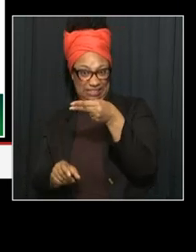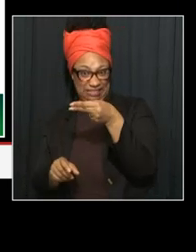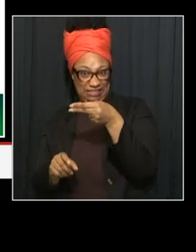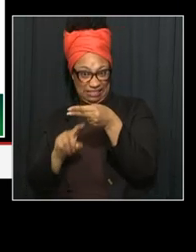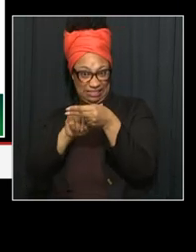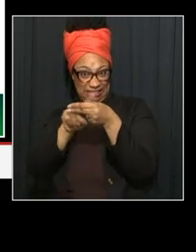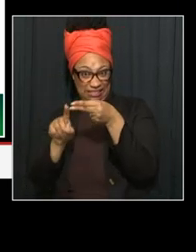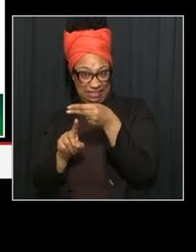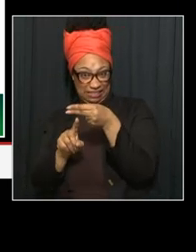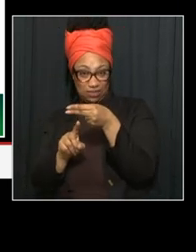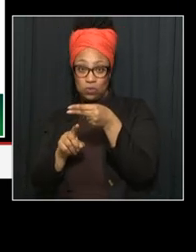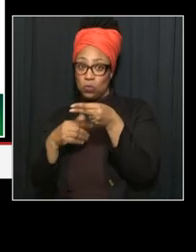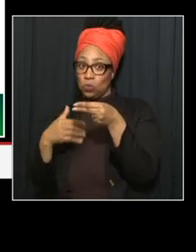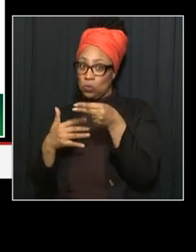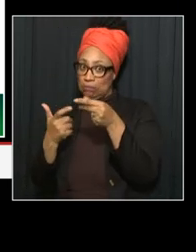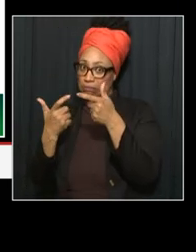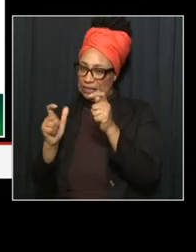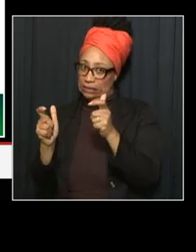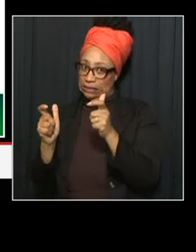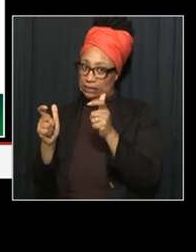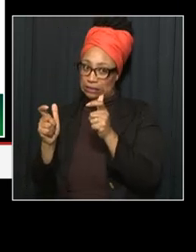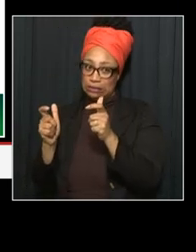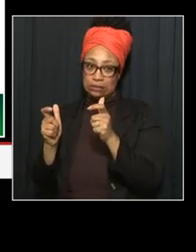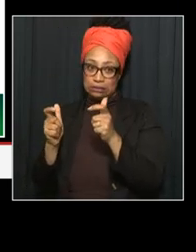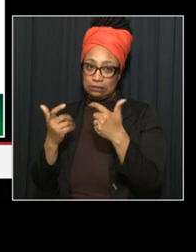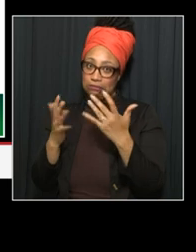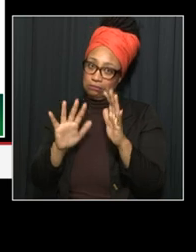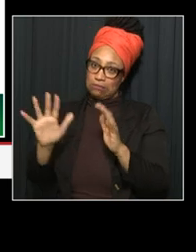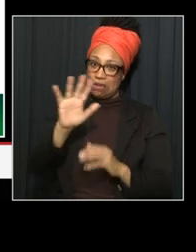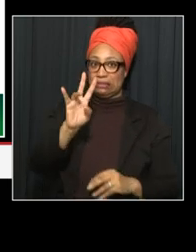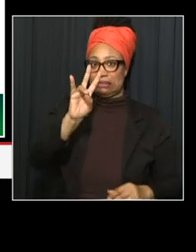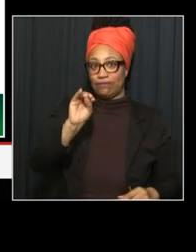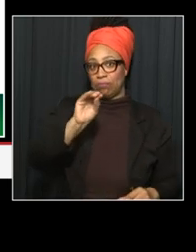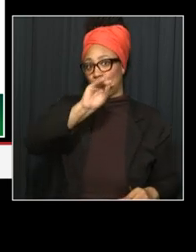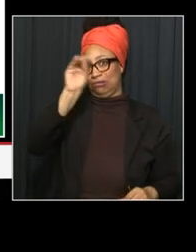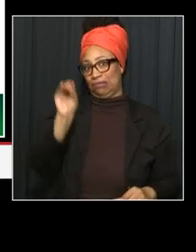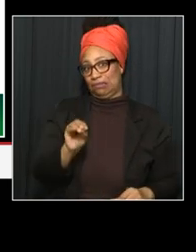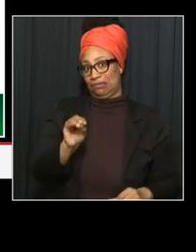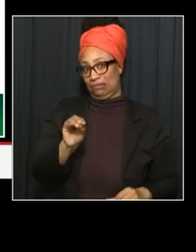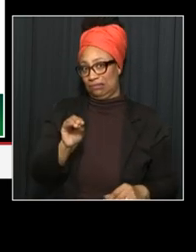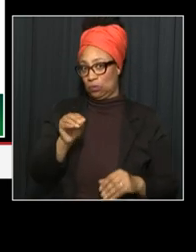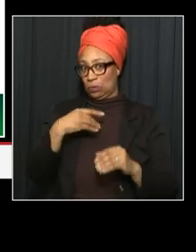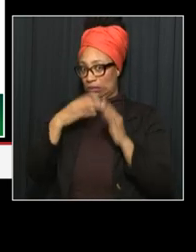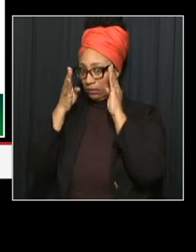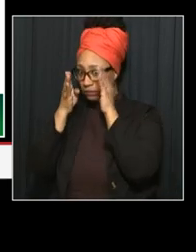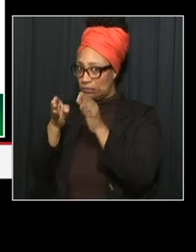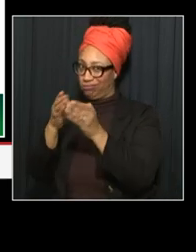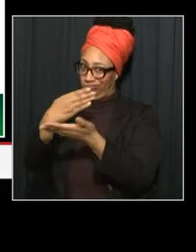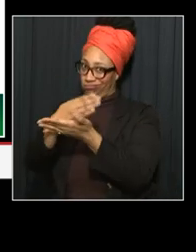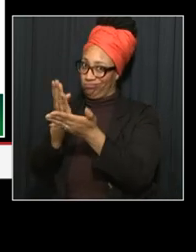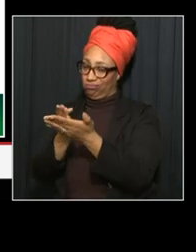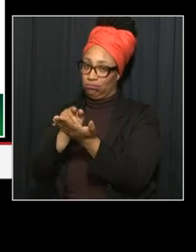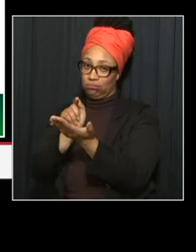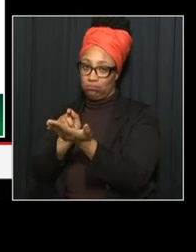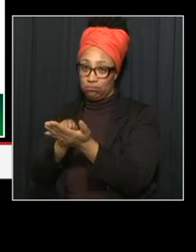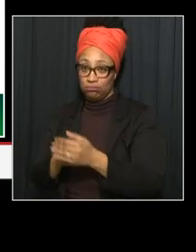does fits within the final 30%. That's going to be largely public works and government, so